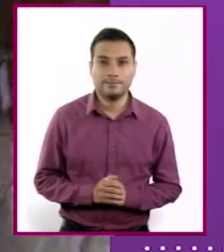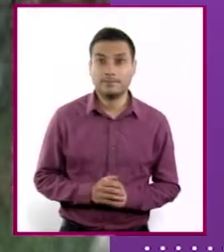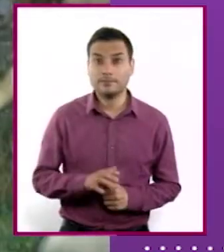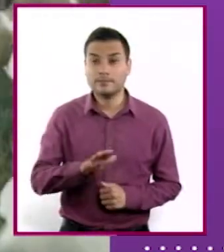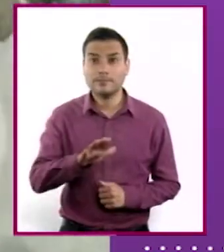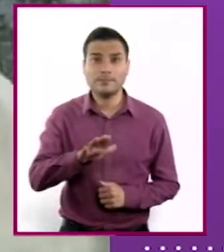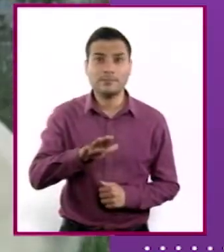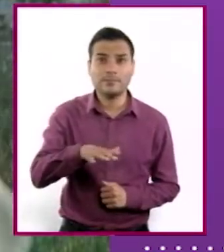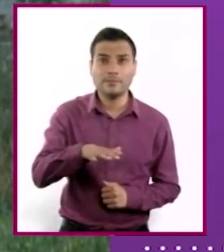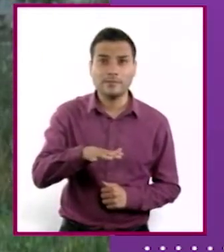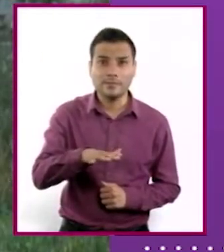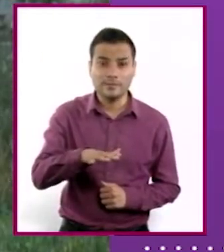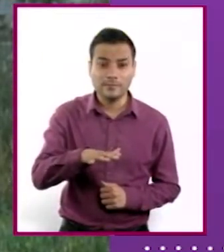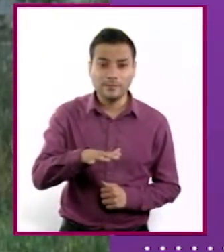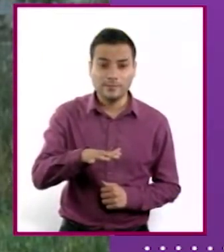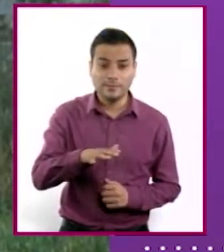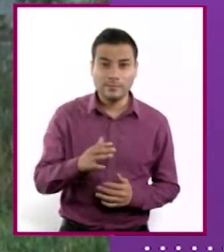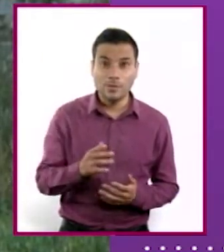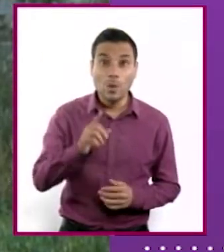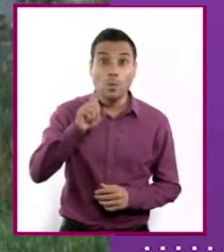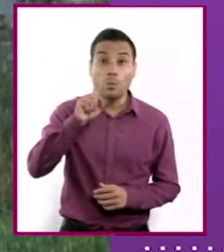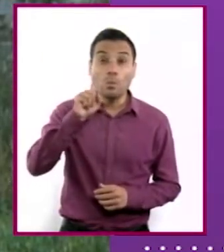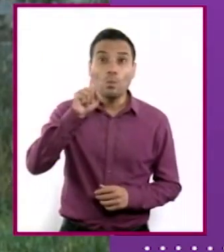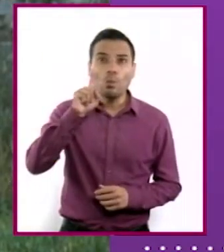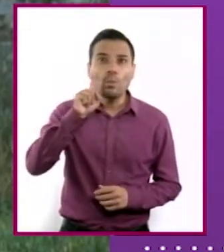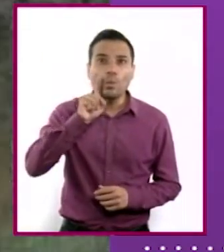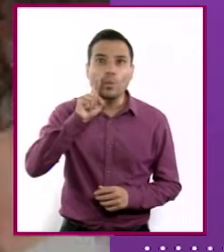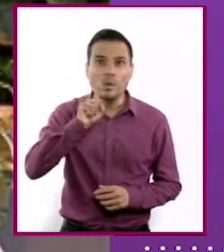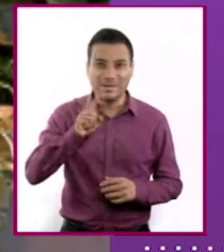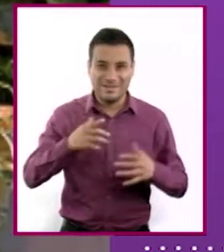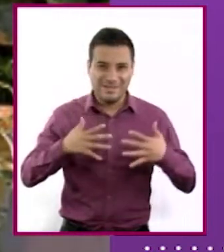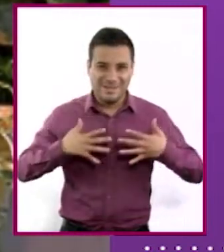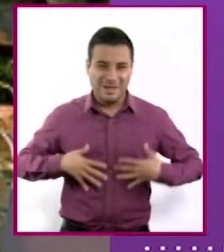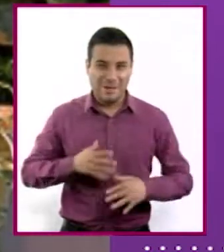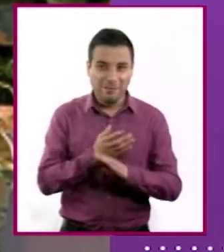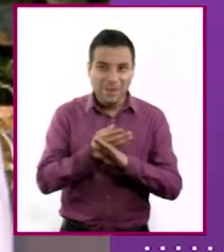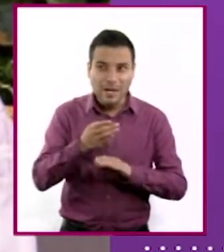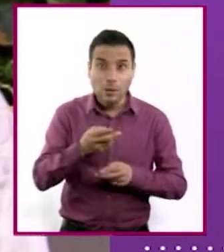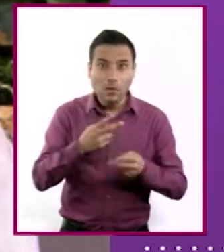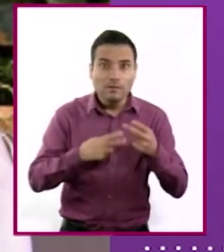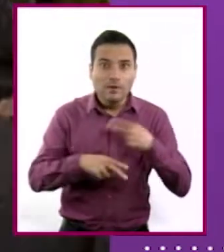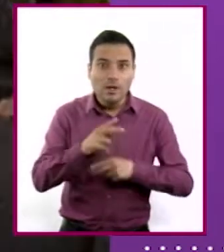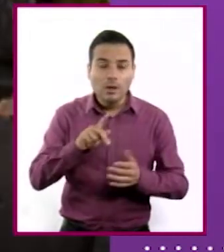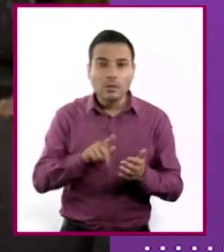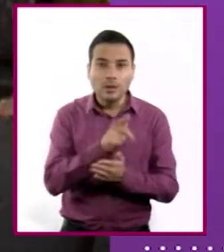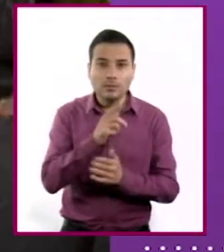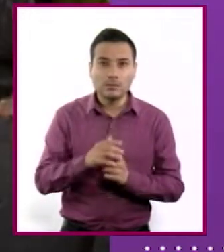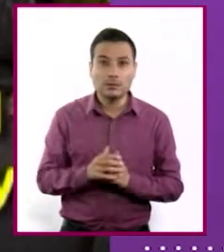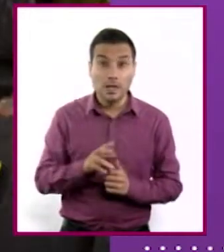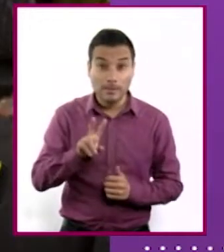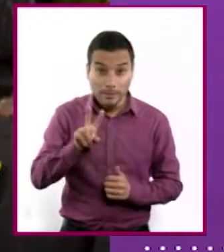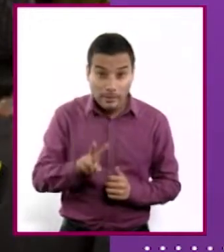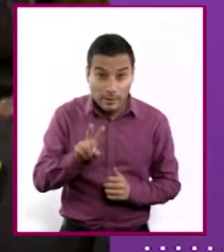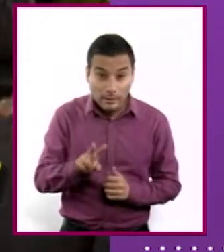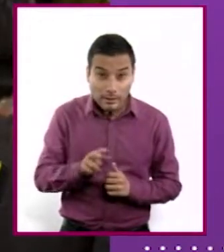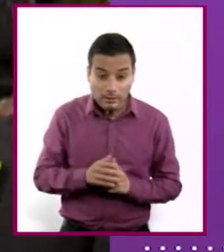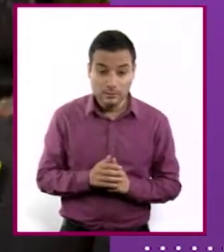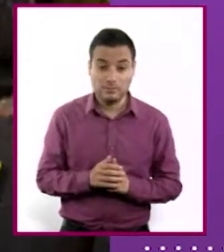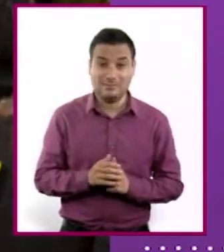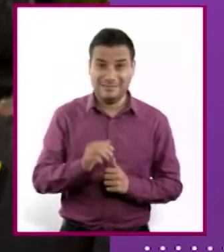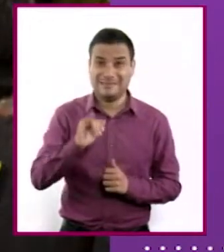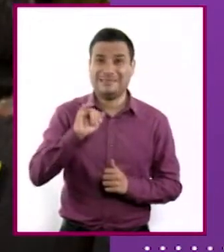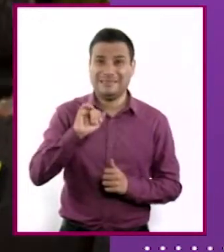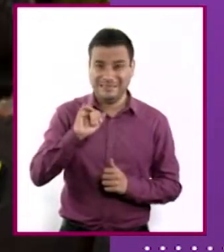¡Jimena! ¡The lady in white is appearing again! Really? Yes! She